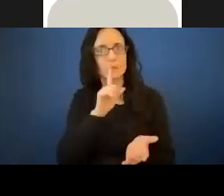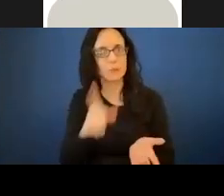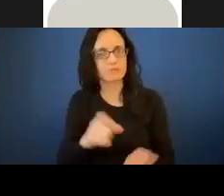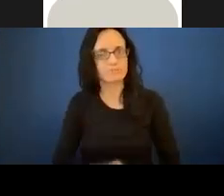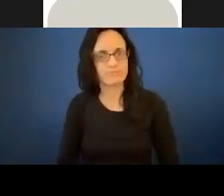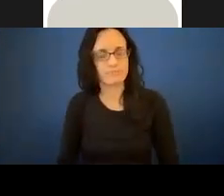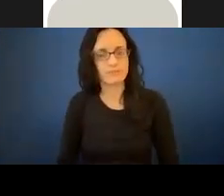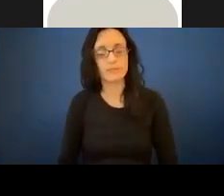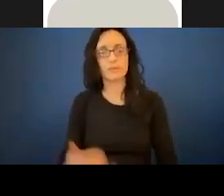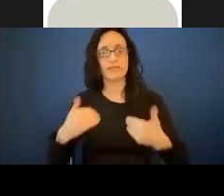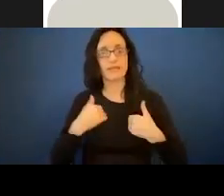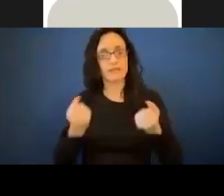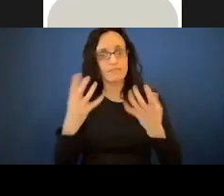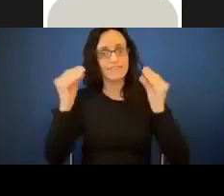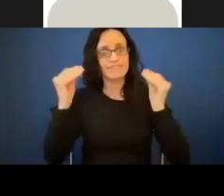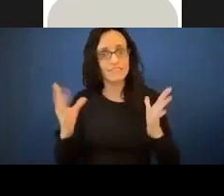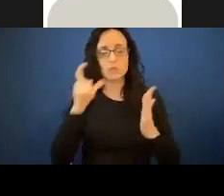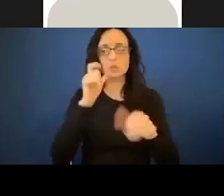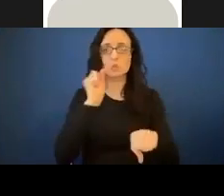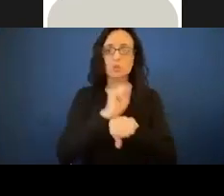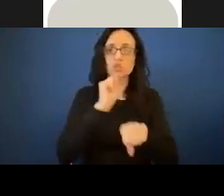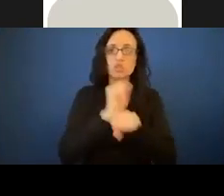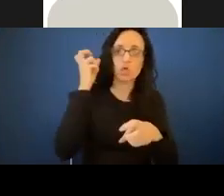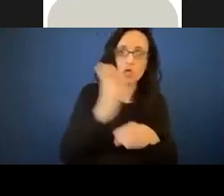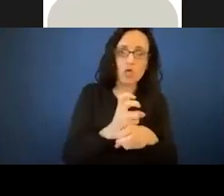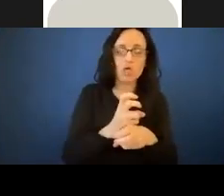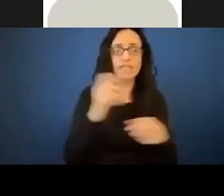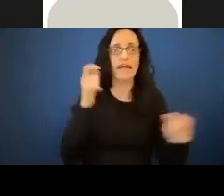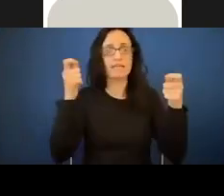many hardworking teachers, many hardworking administrators,